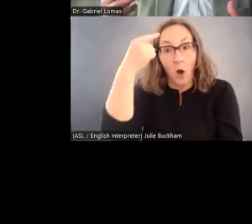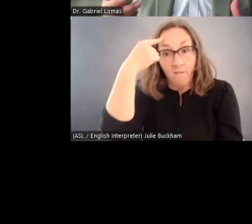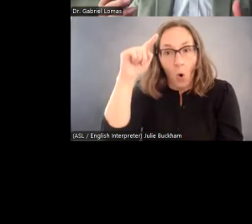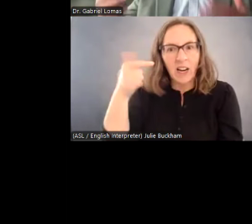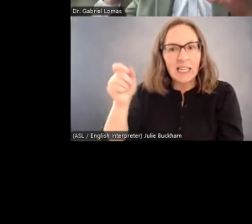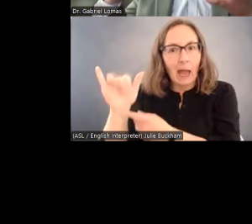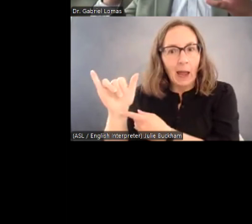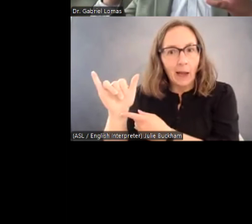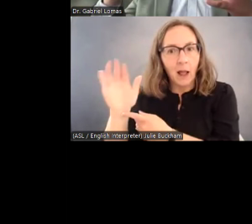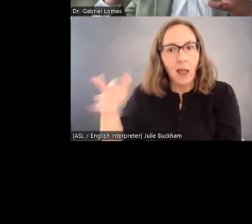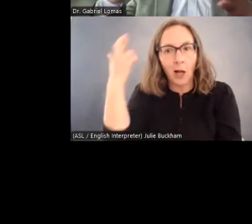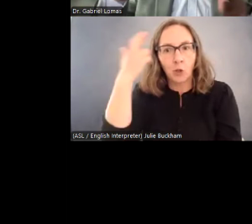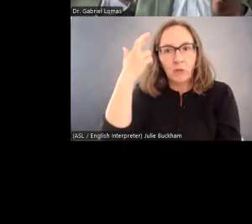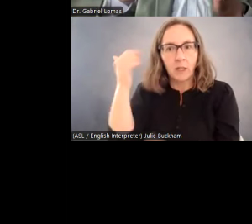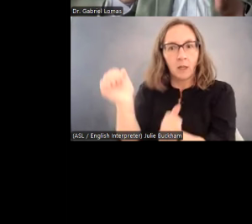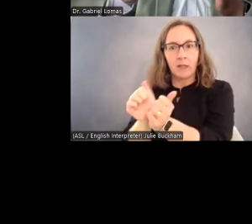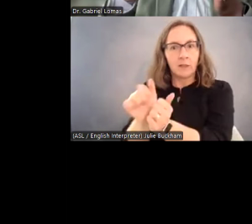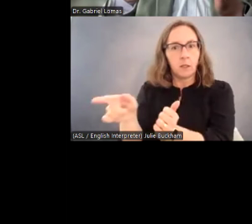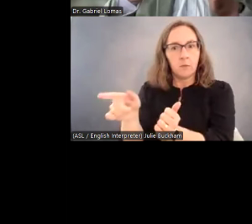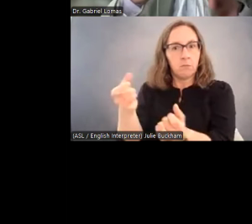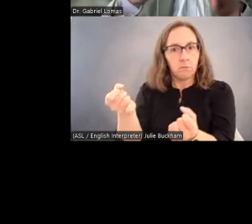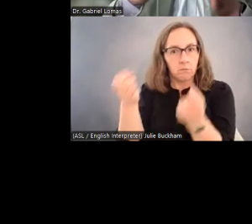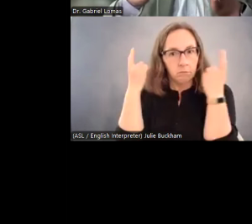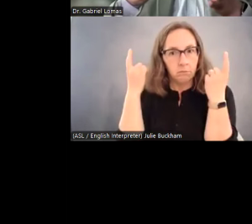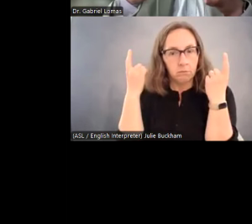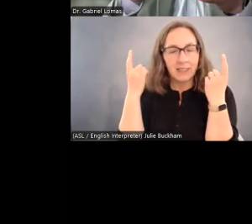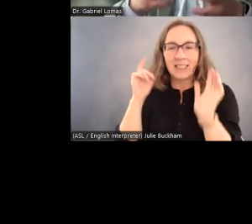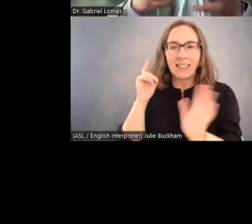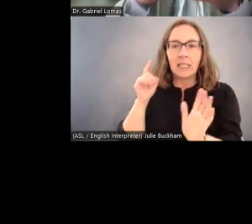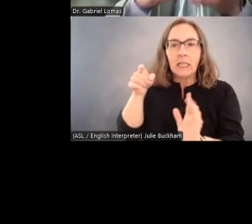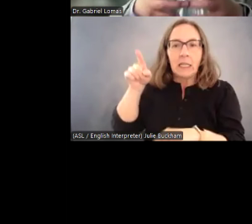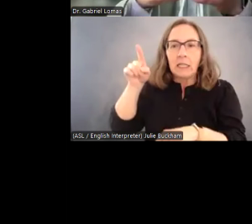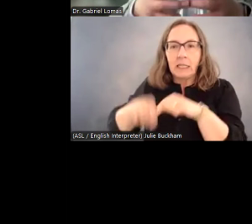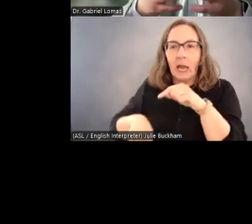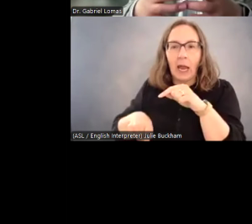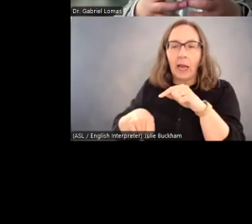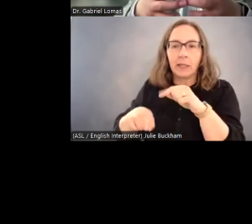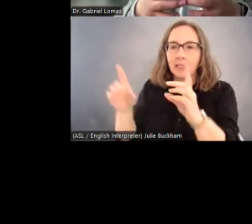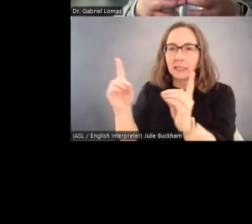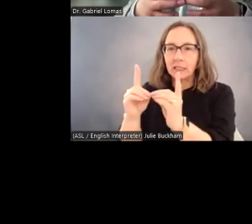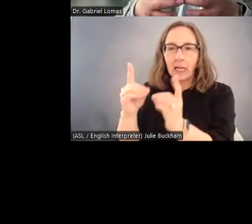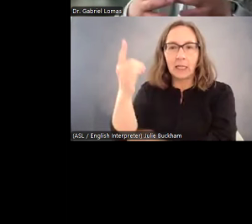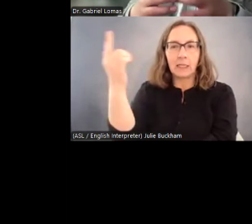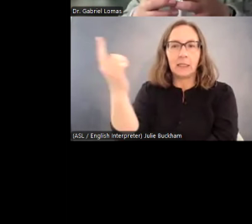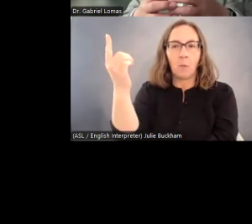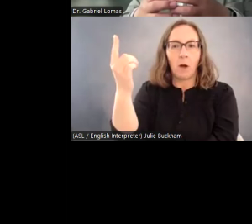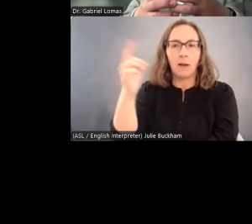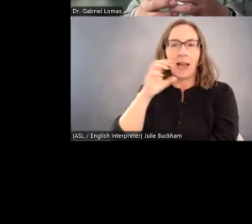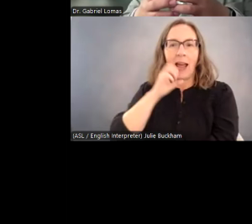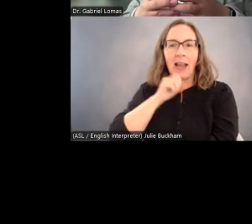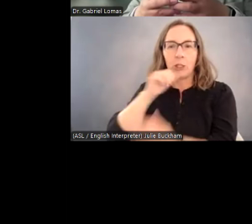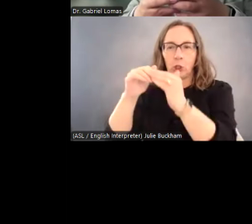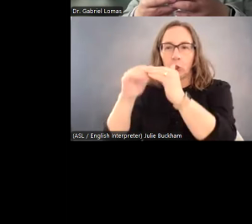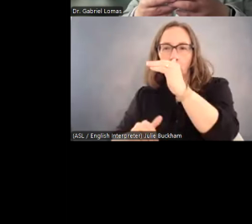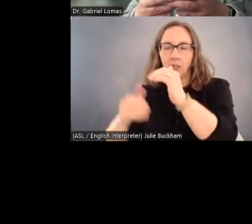didn't really understand this idea that he should not be attracted to or not be dating someone who's that much younger than